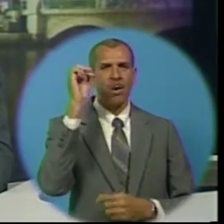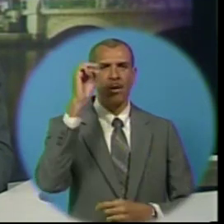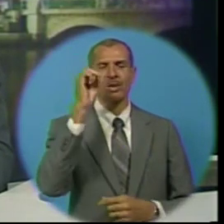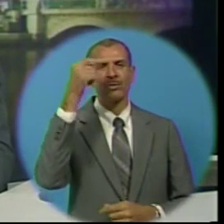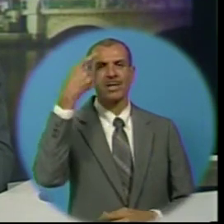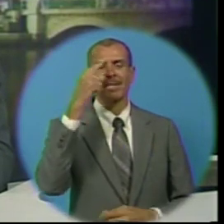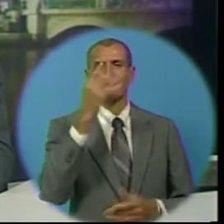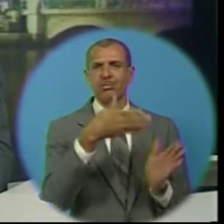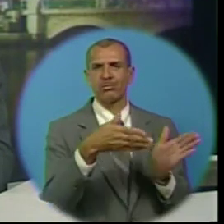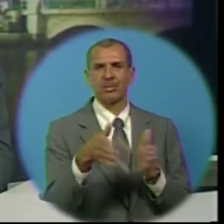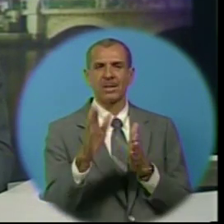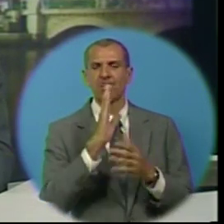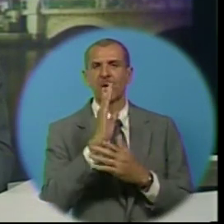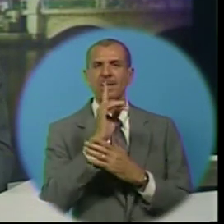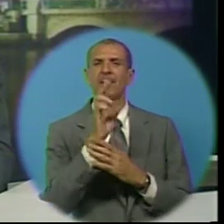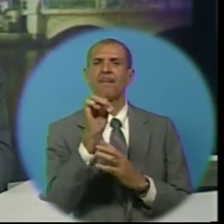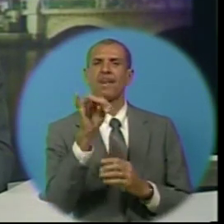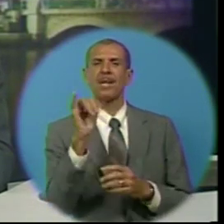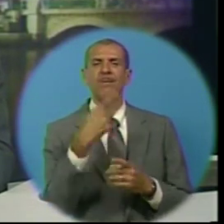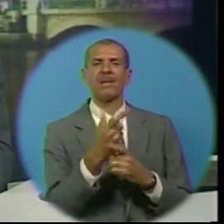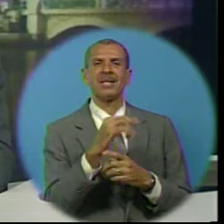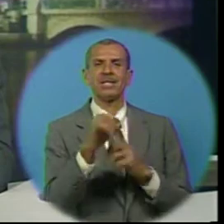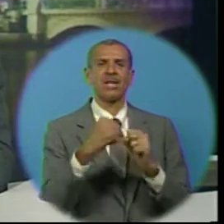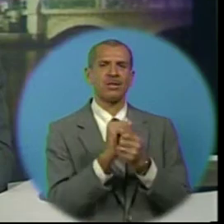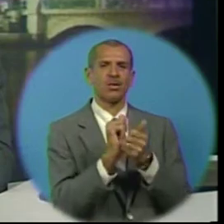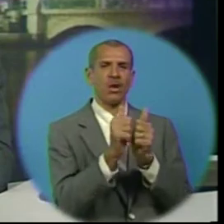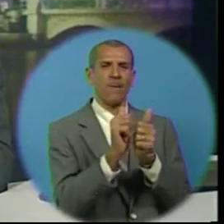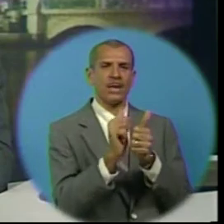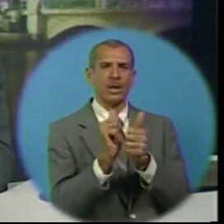committee, spoke to the media about this year's competition.